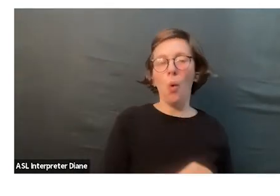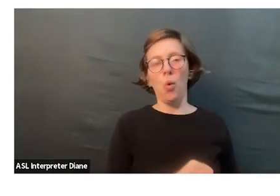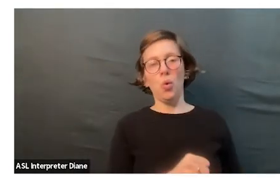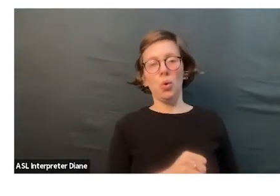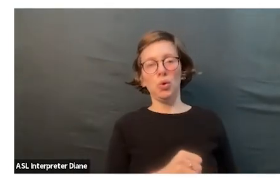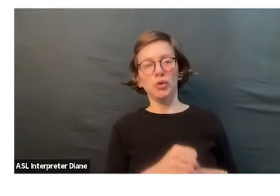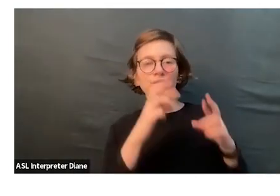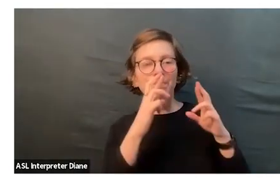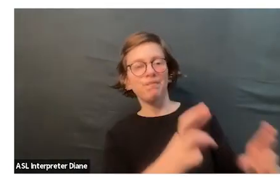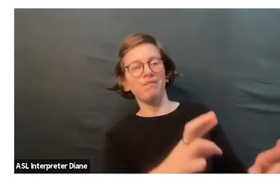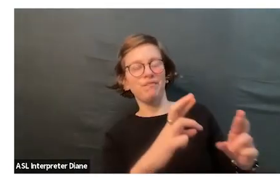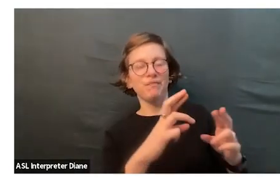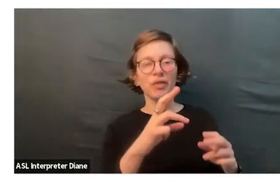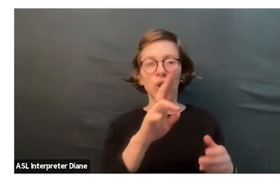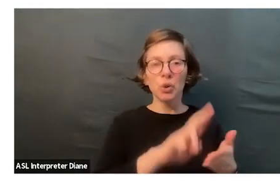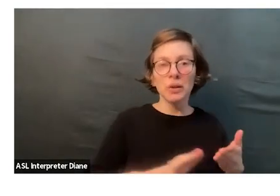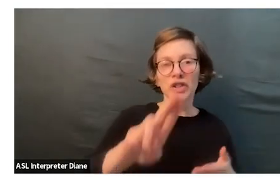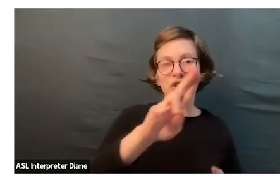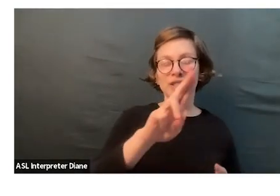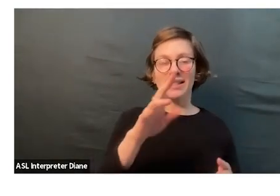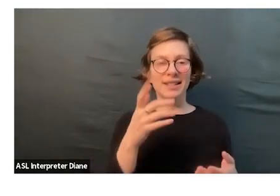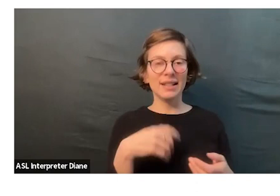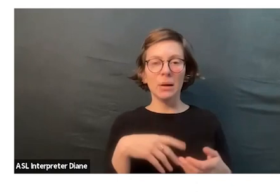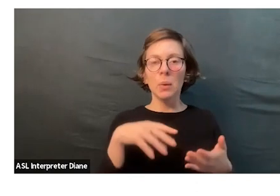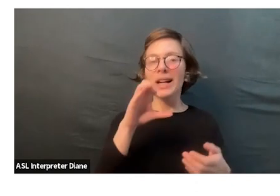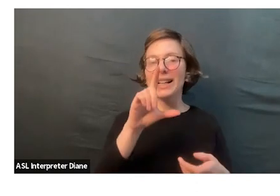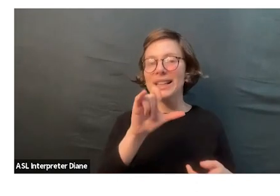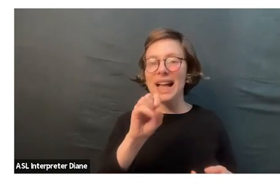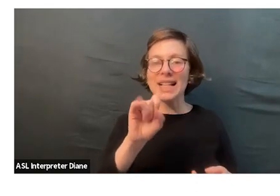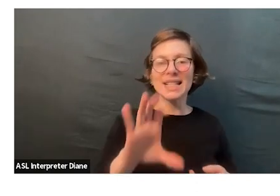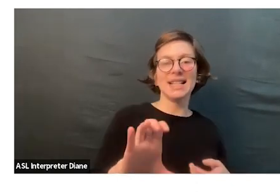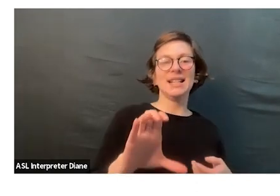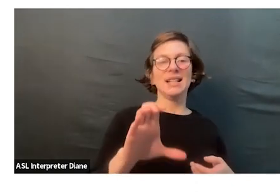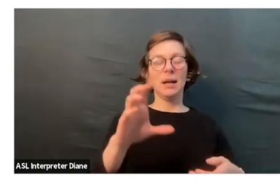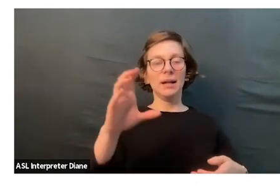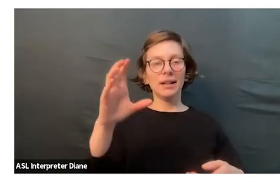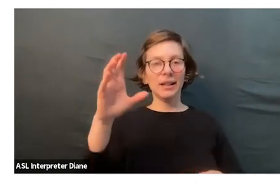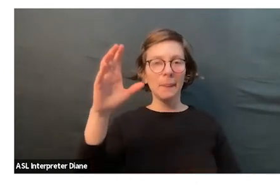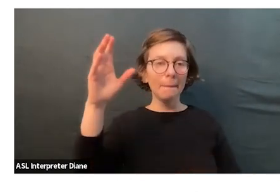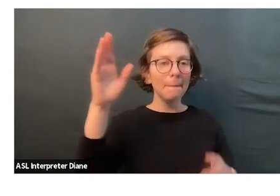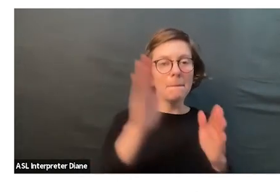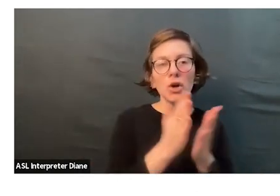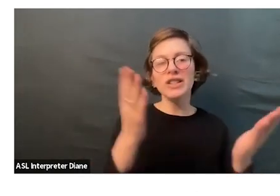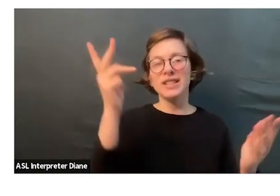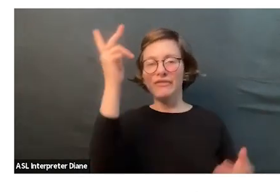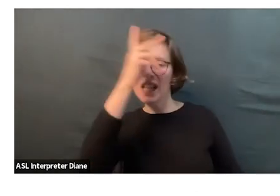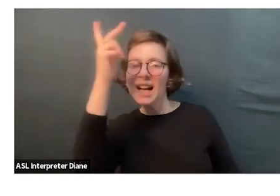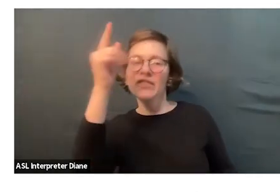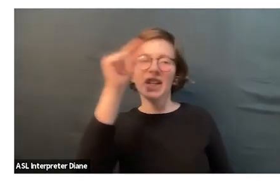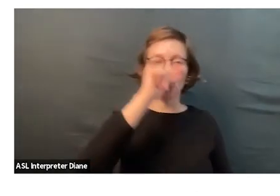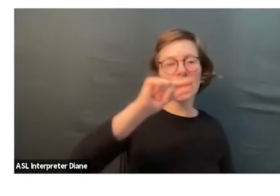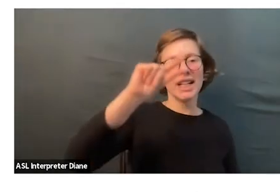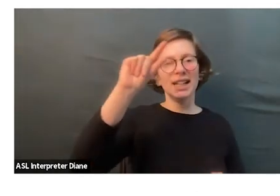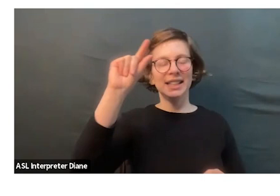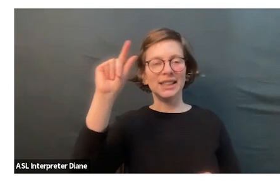colonies. So this is how institutions are developed, by ideologically influencing the way that people